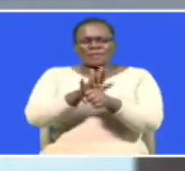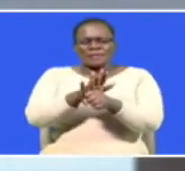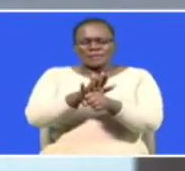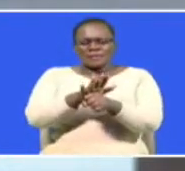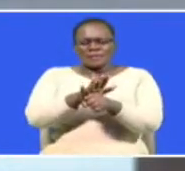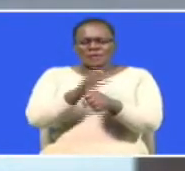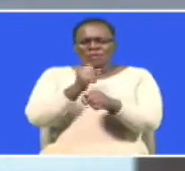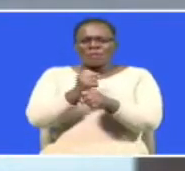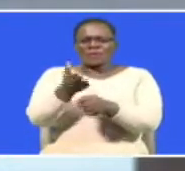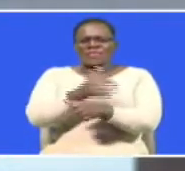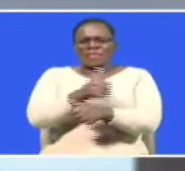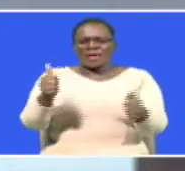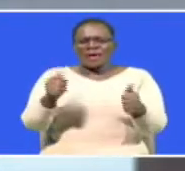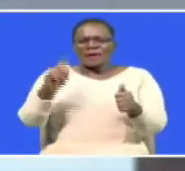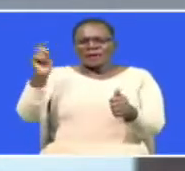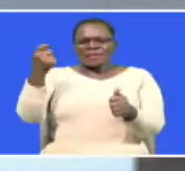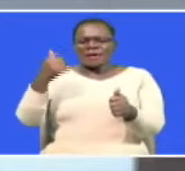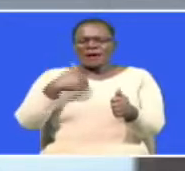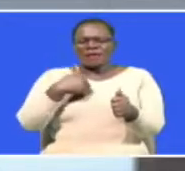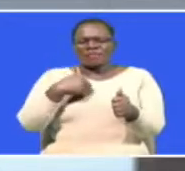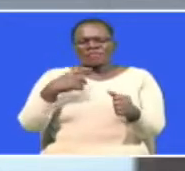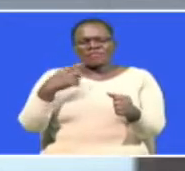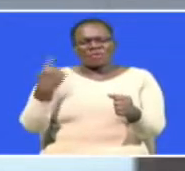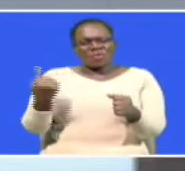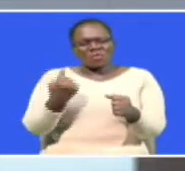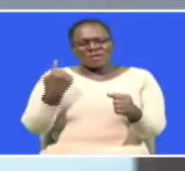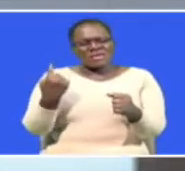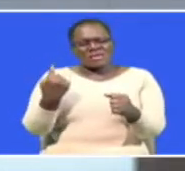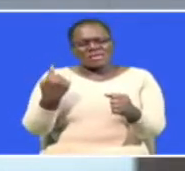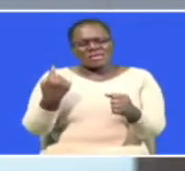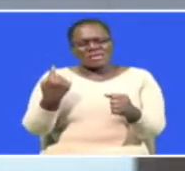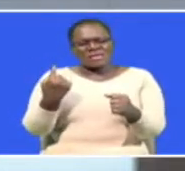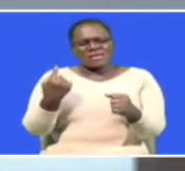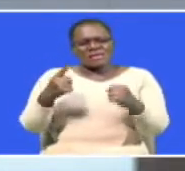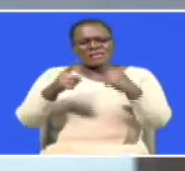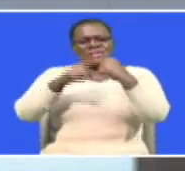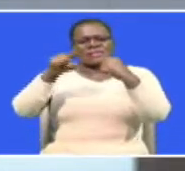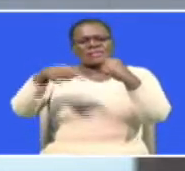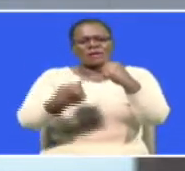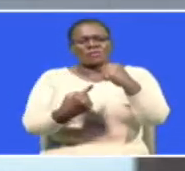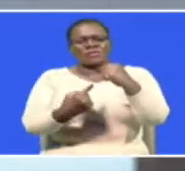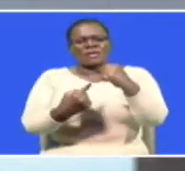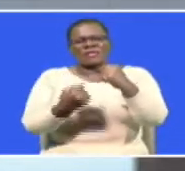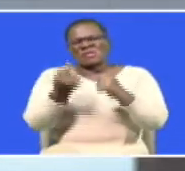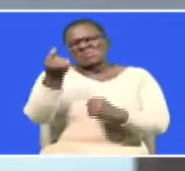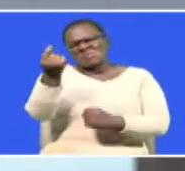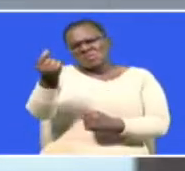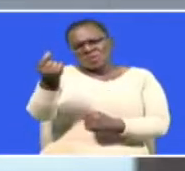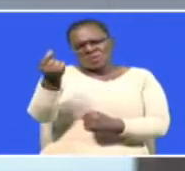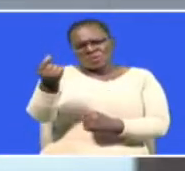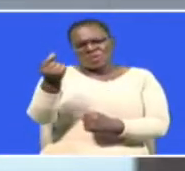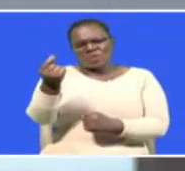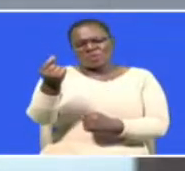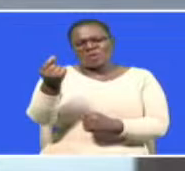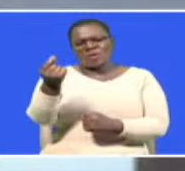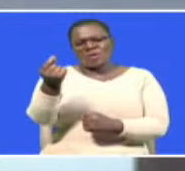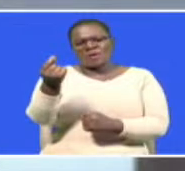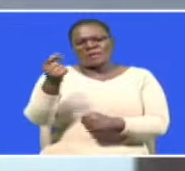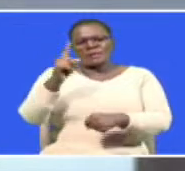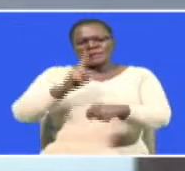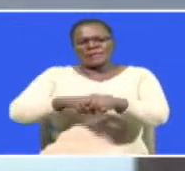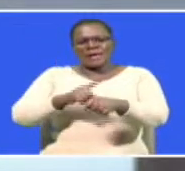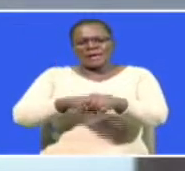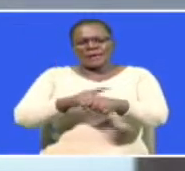seafarers world over, Kenya has only a paltry 6,000, which is a drop in the ocean. Now, this was disclosed during